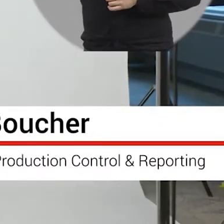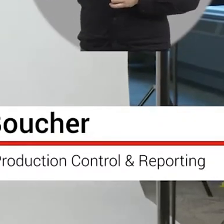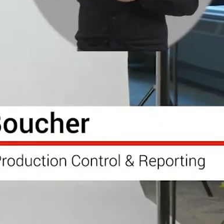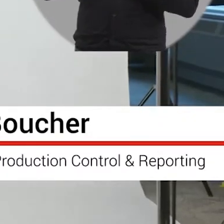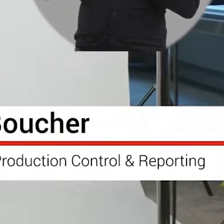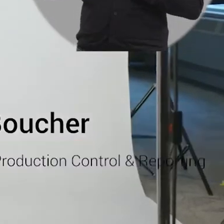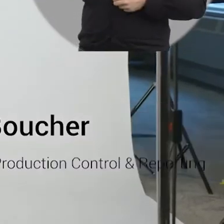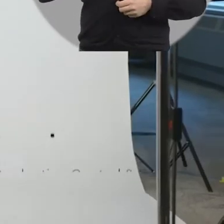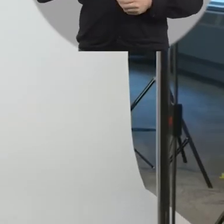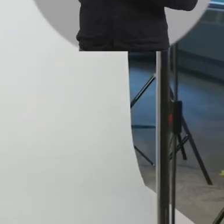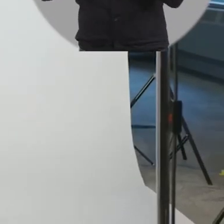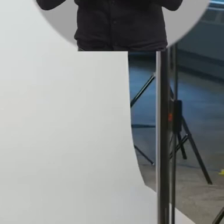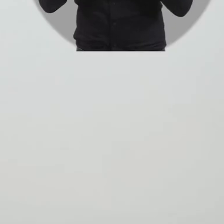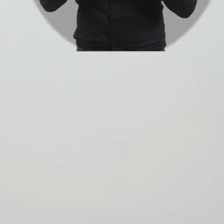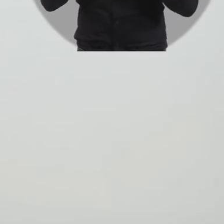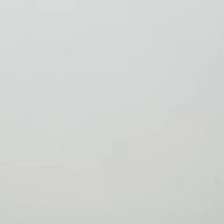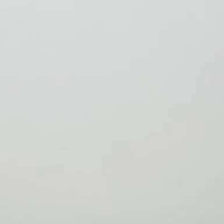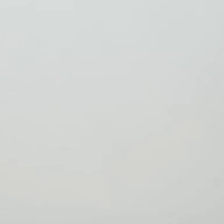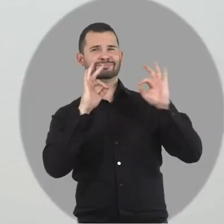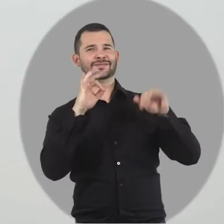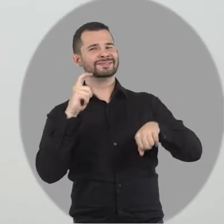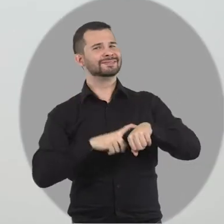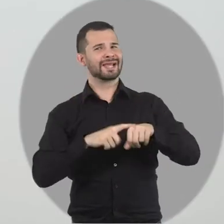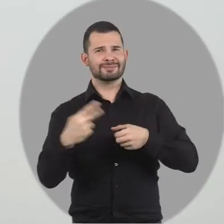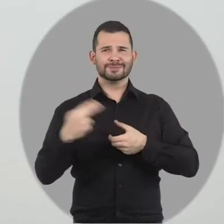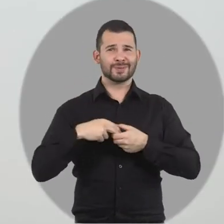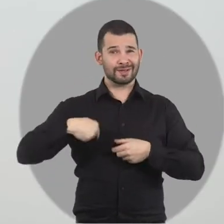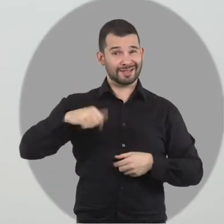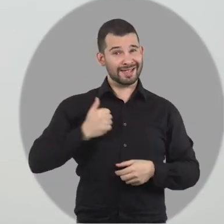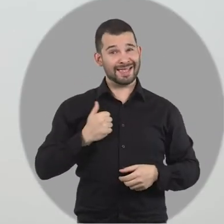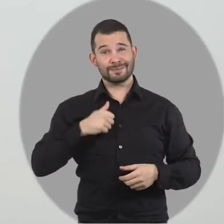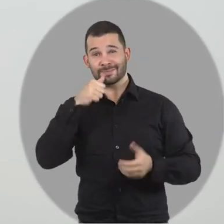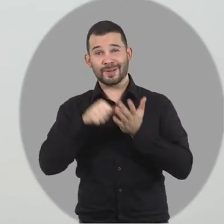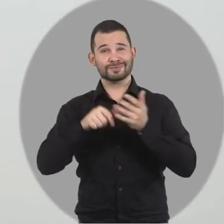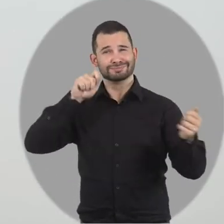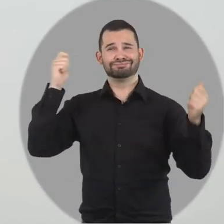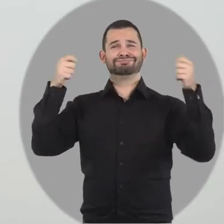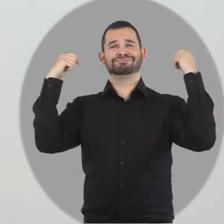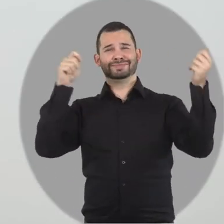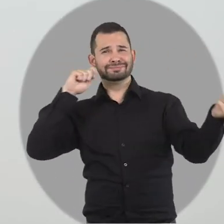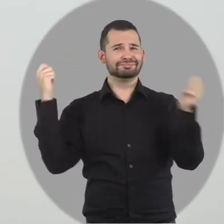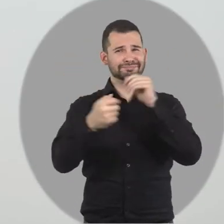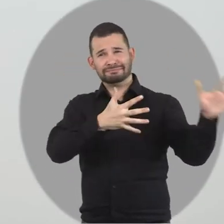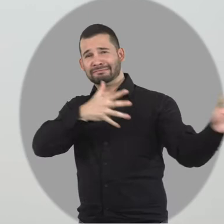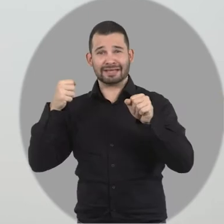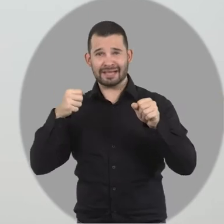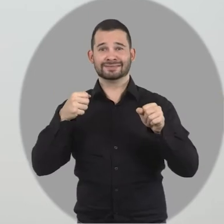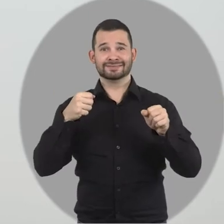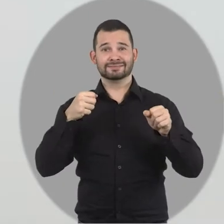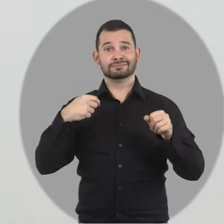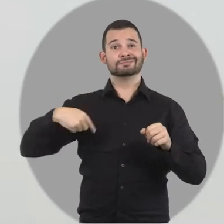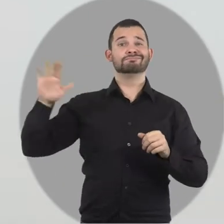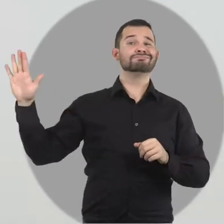This is why you have to work at Canada Post, okay? It's a perfect time to join Canada Post. It's changing faster than we've ever seen